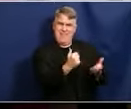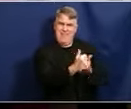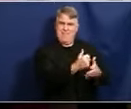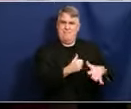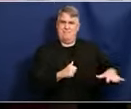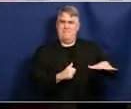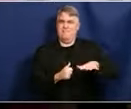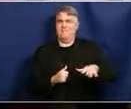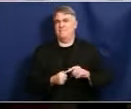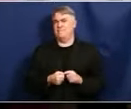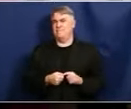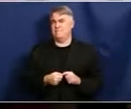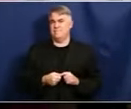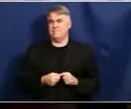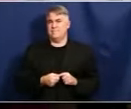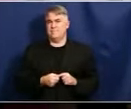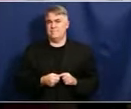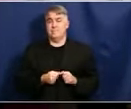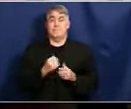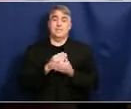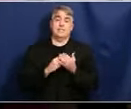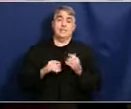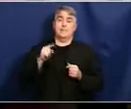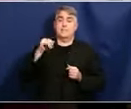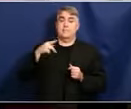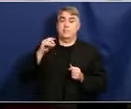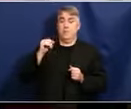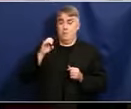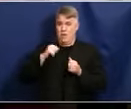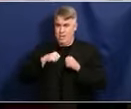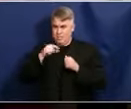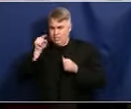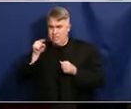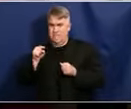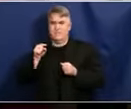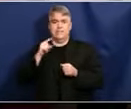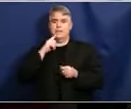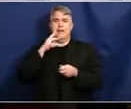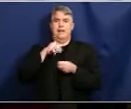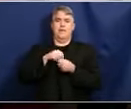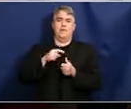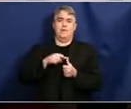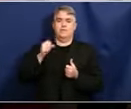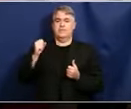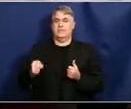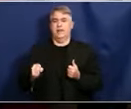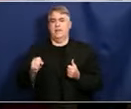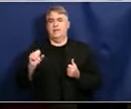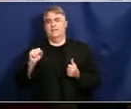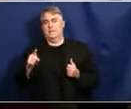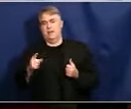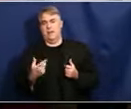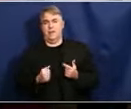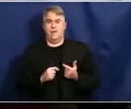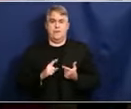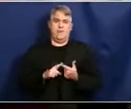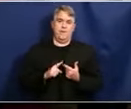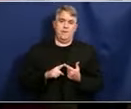that were not included, like 92154, which is in South San Diego, Otay Mesa, 91910,